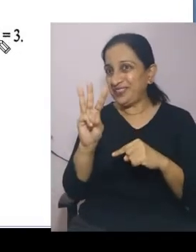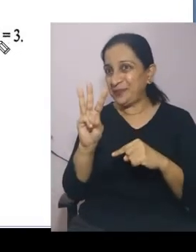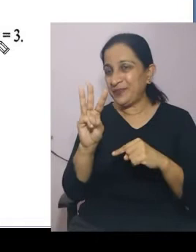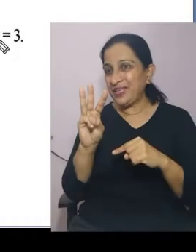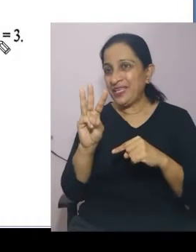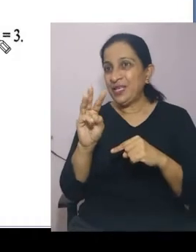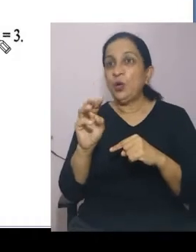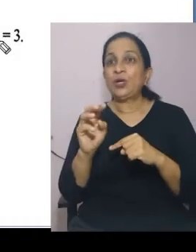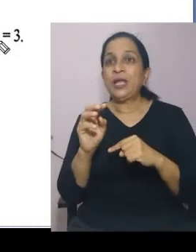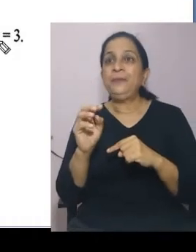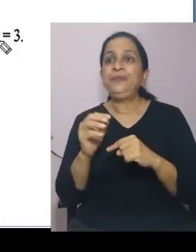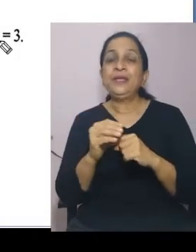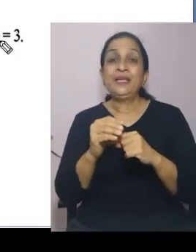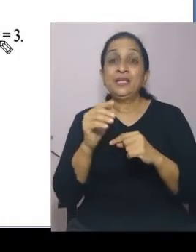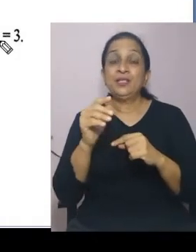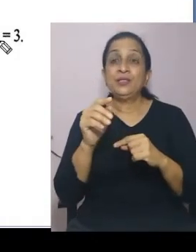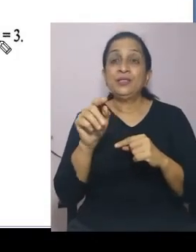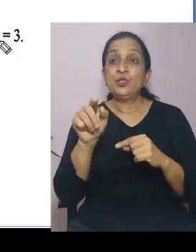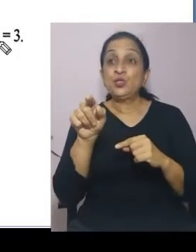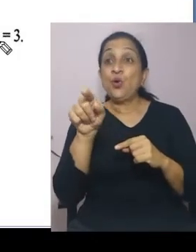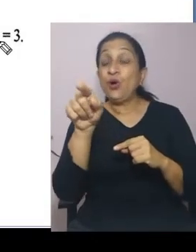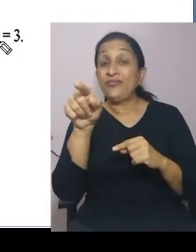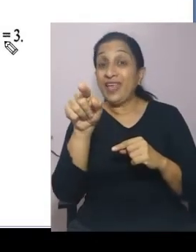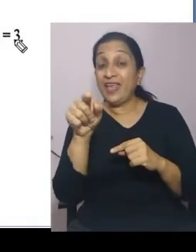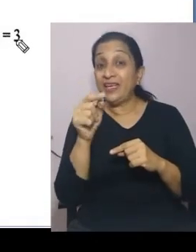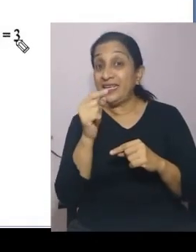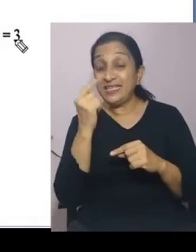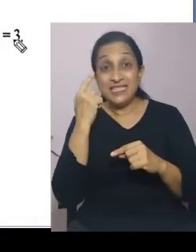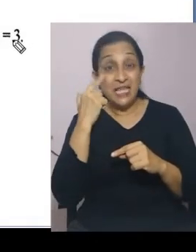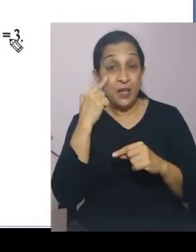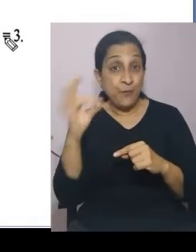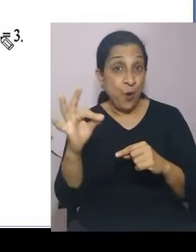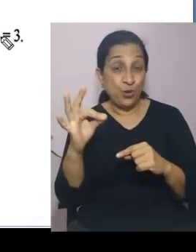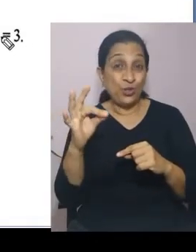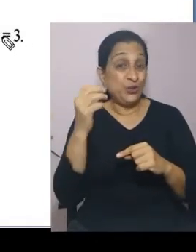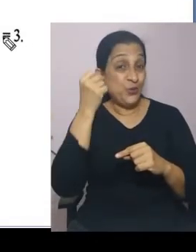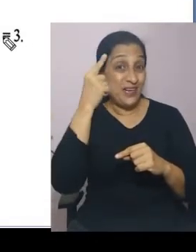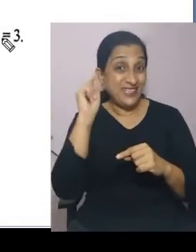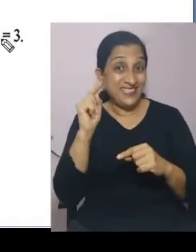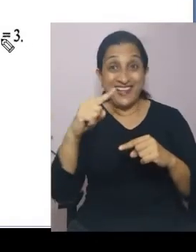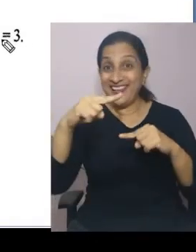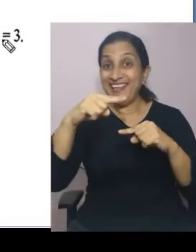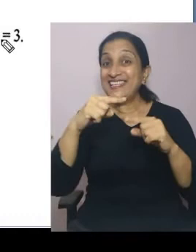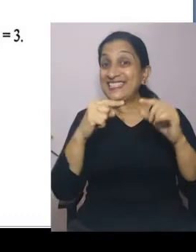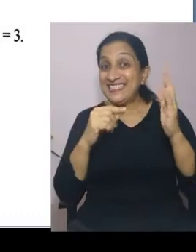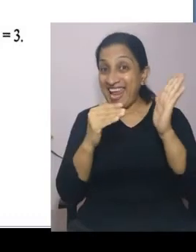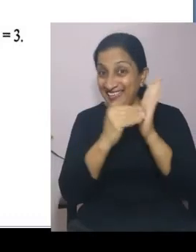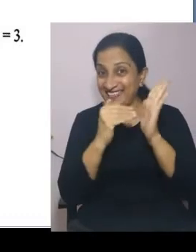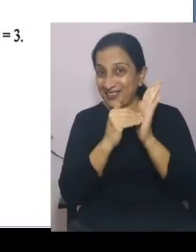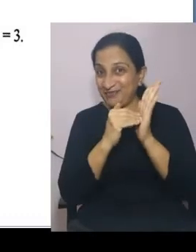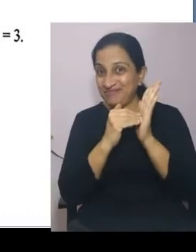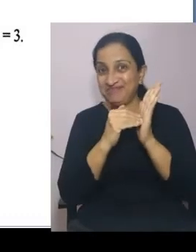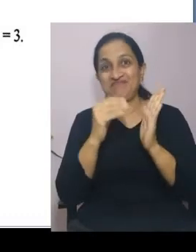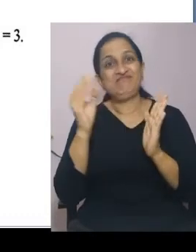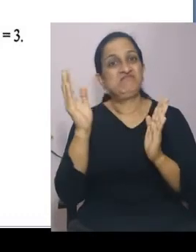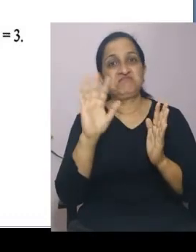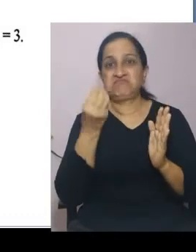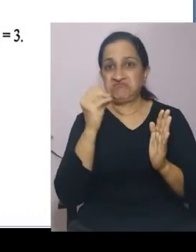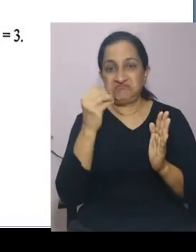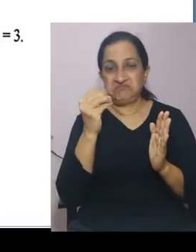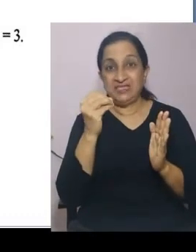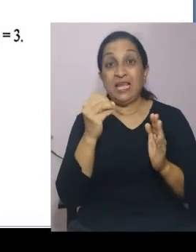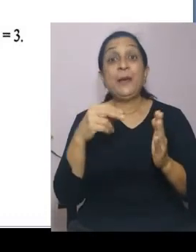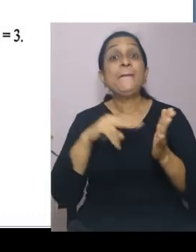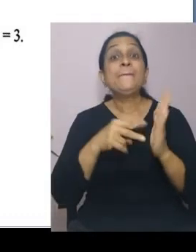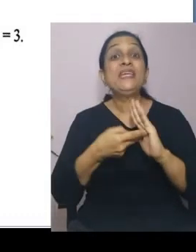it is actually 0 because z term itself is not there. Z term itself is not there, so it will become 0. Okay,